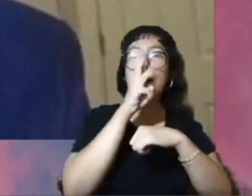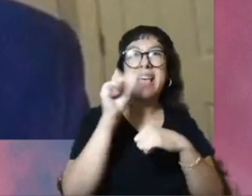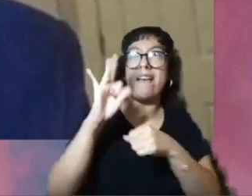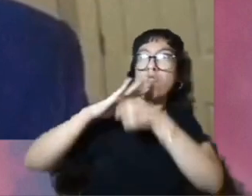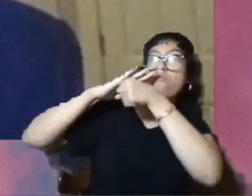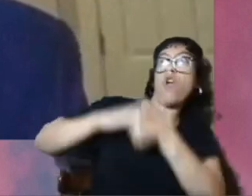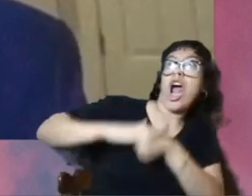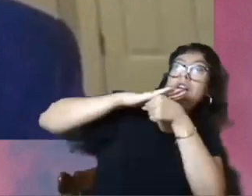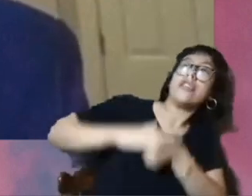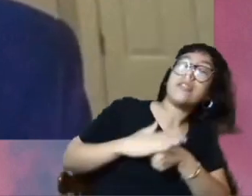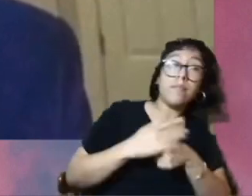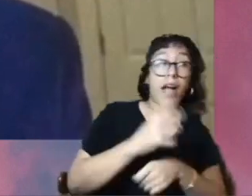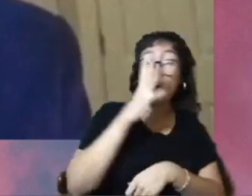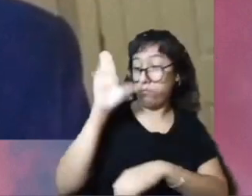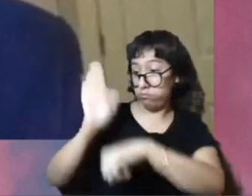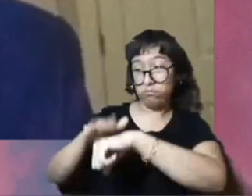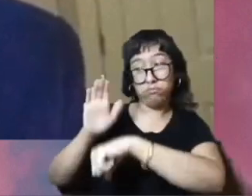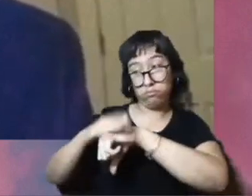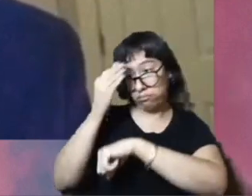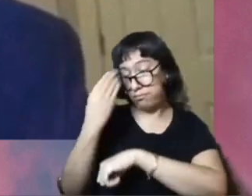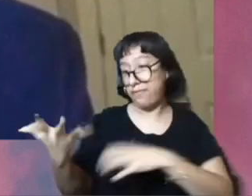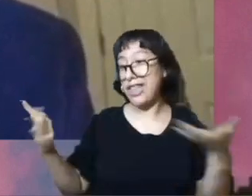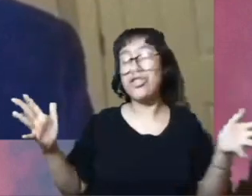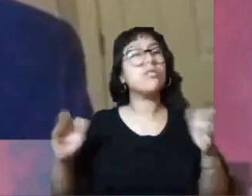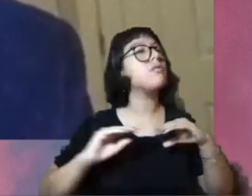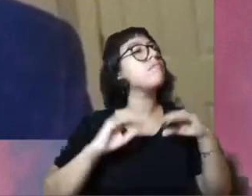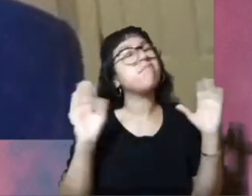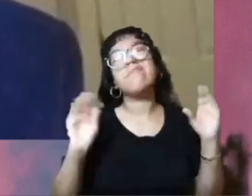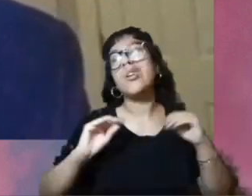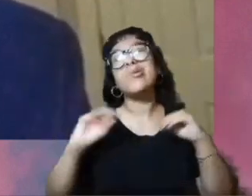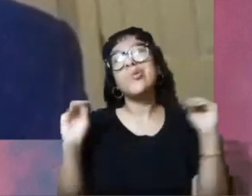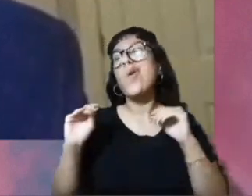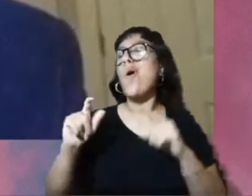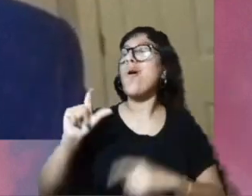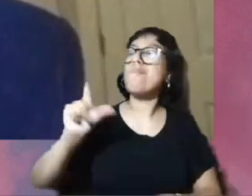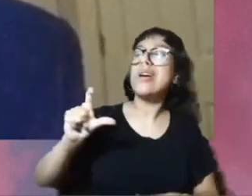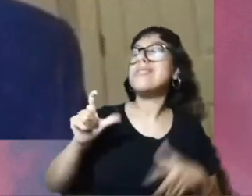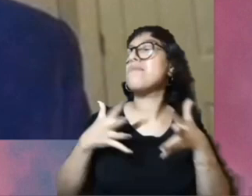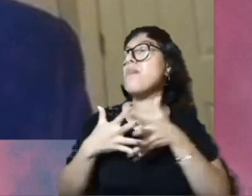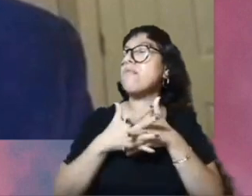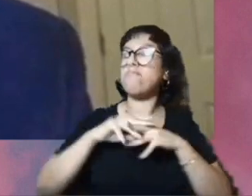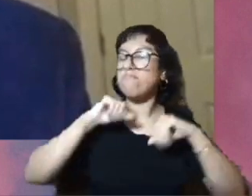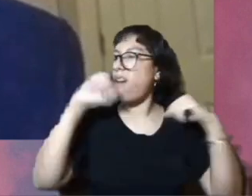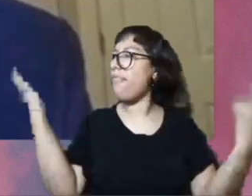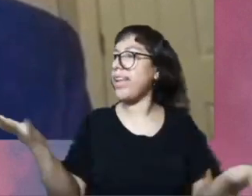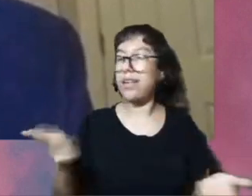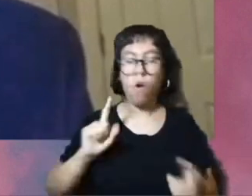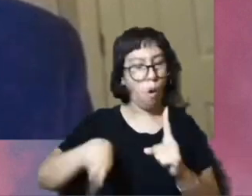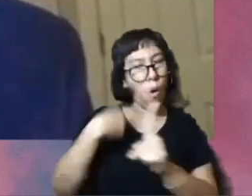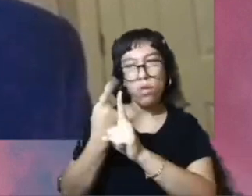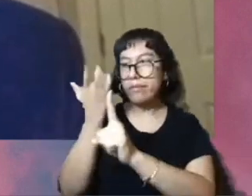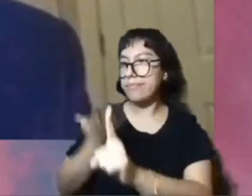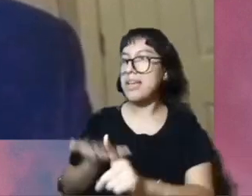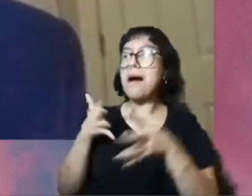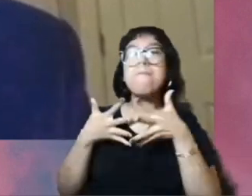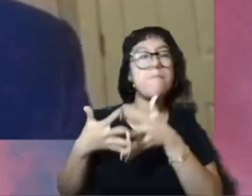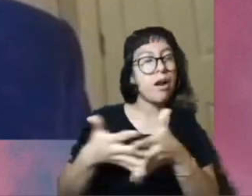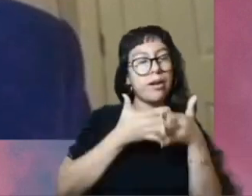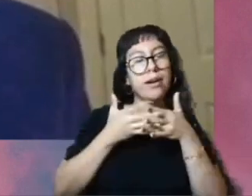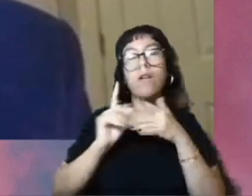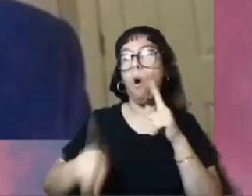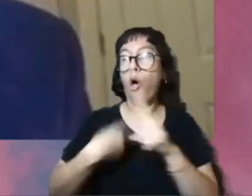pressure. My grandmother warned me. There is no such thing as a Muslim American. There is only American. There is